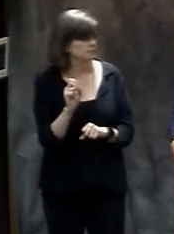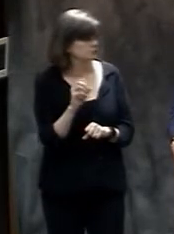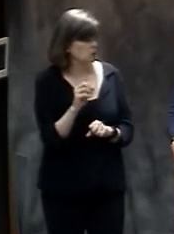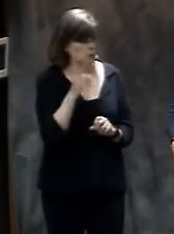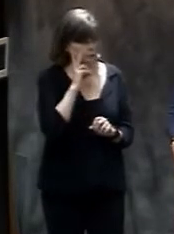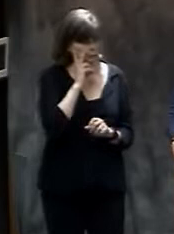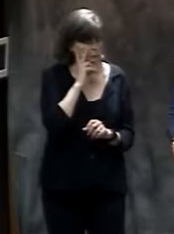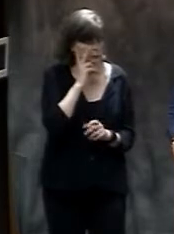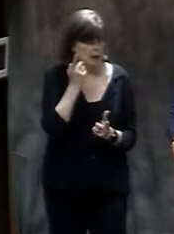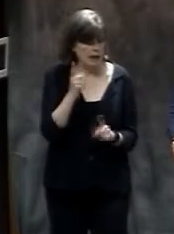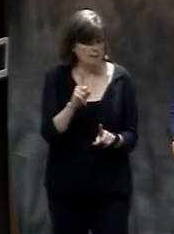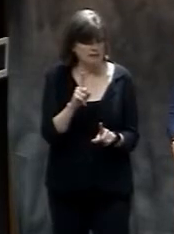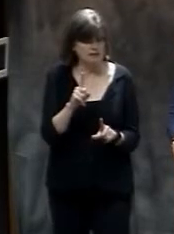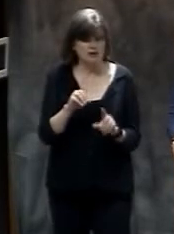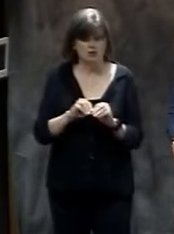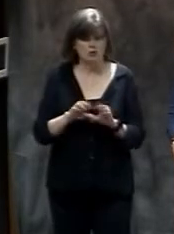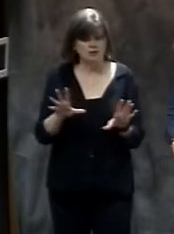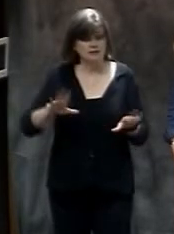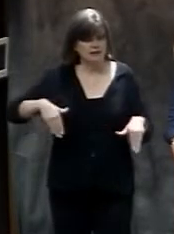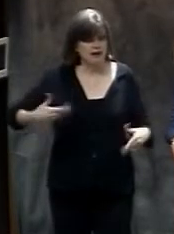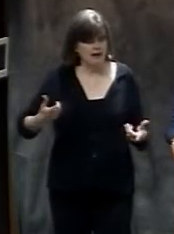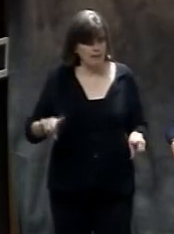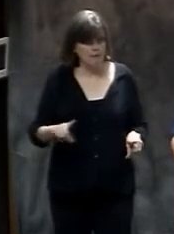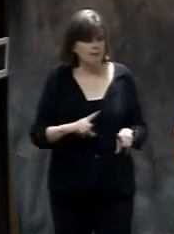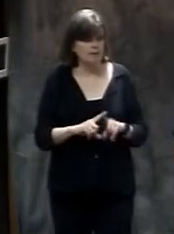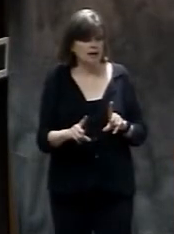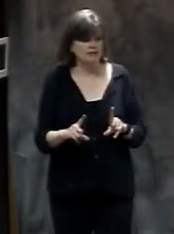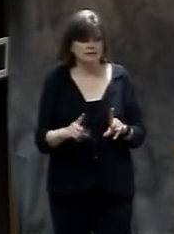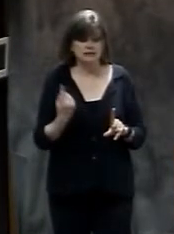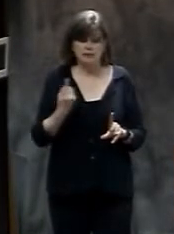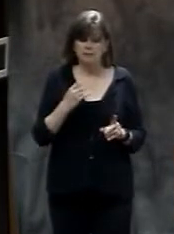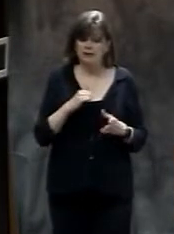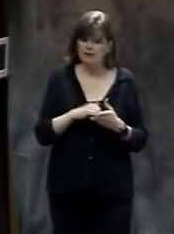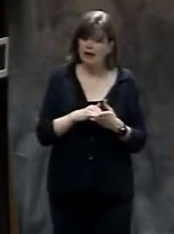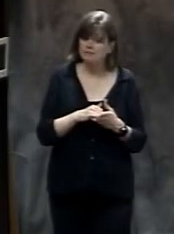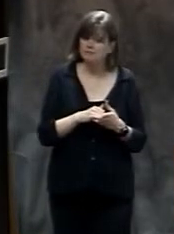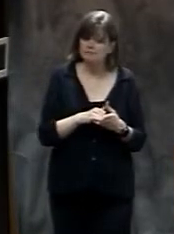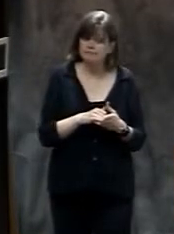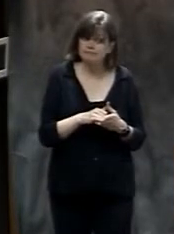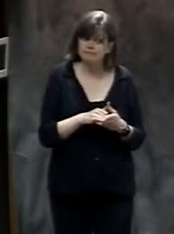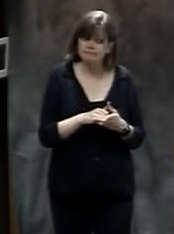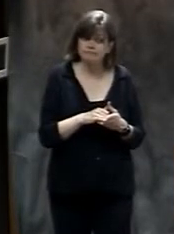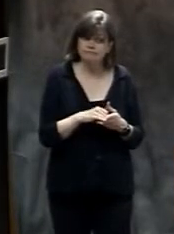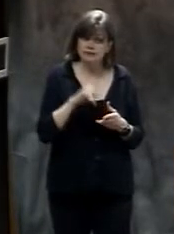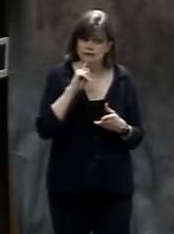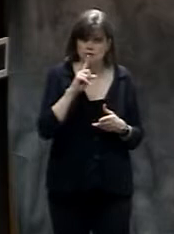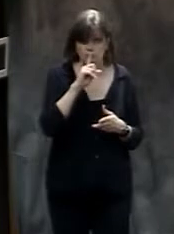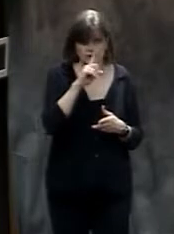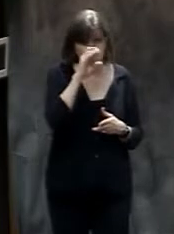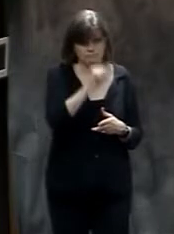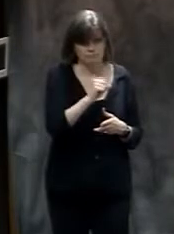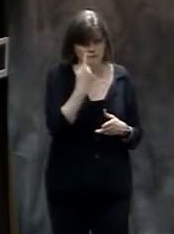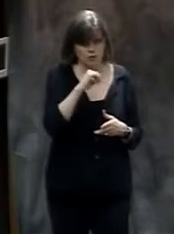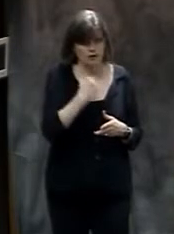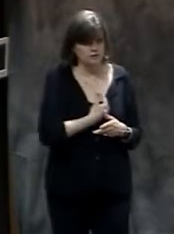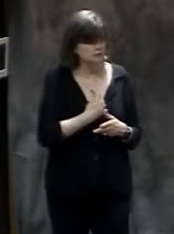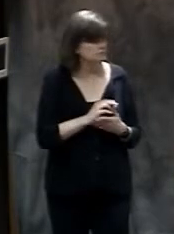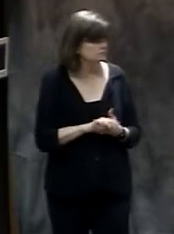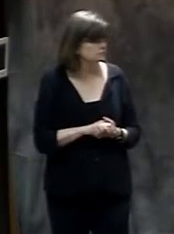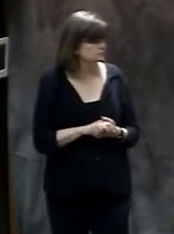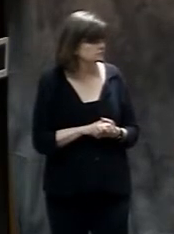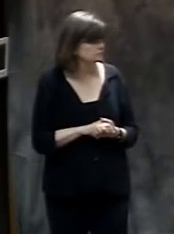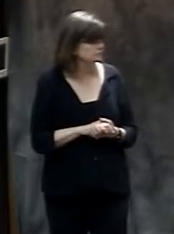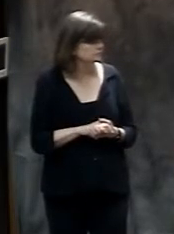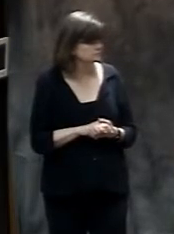see what happens. The release has not taken place yet, but it's something that is of great interest to us. So that's